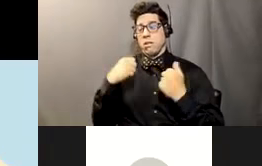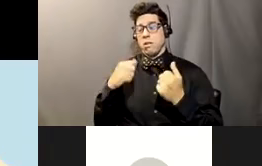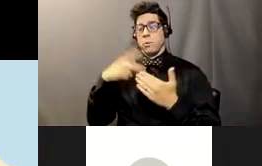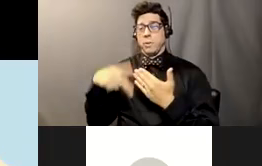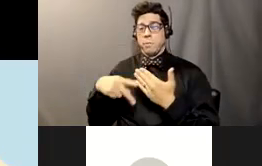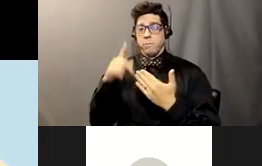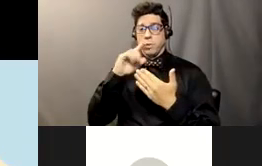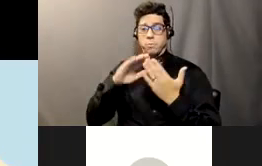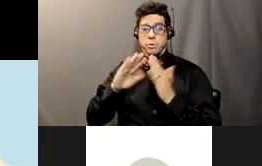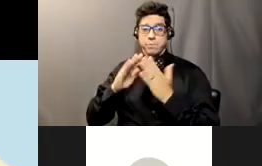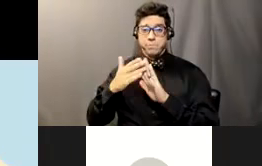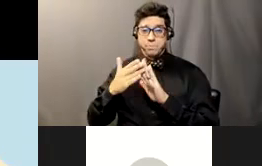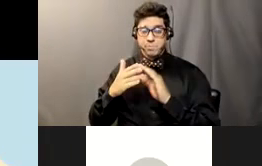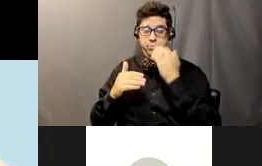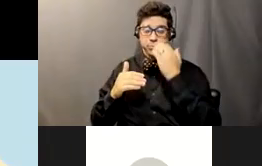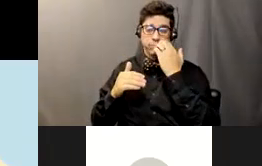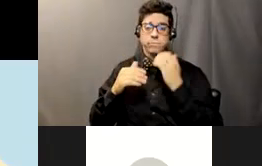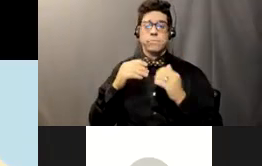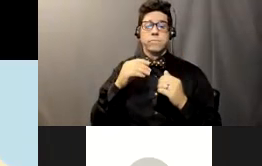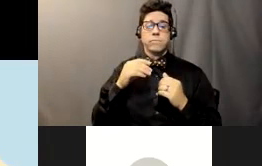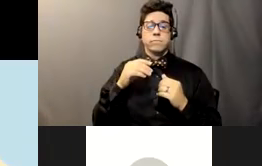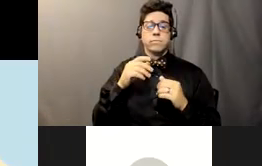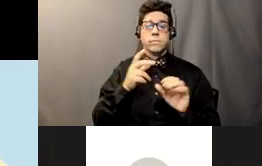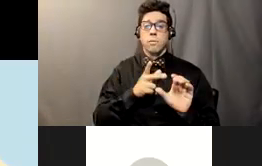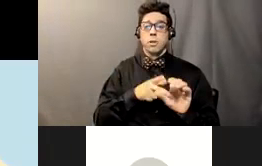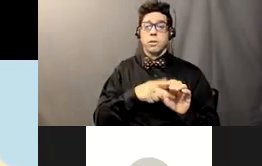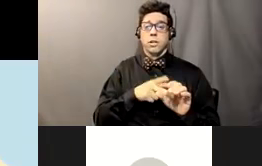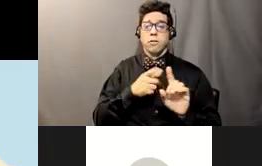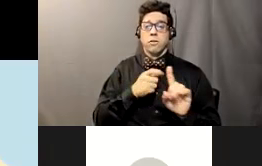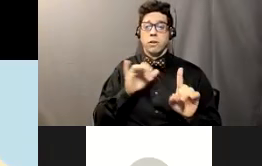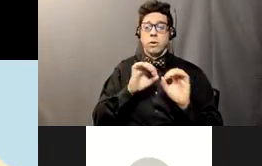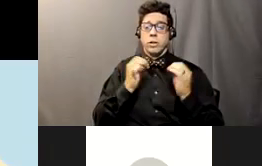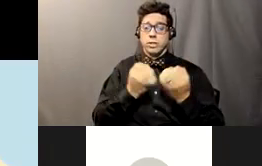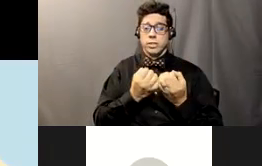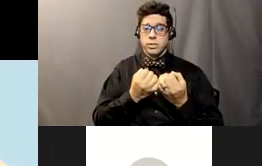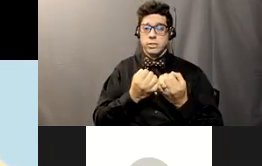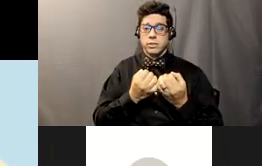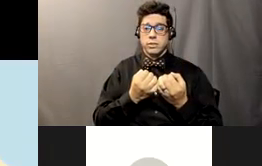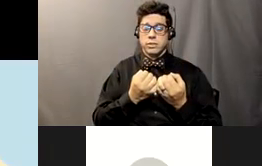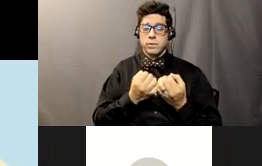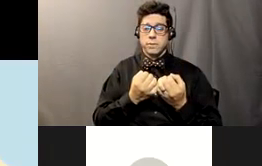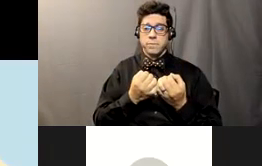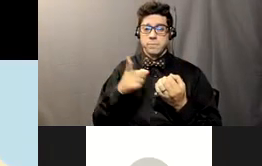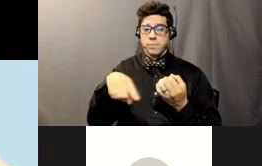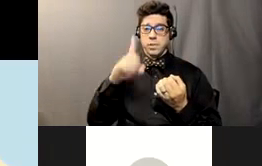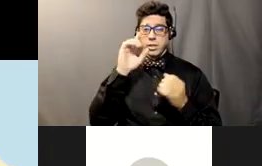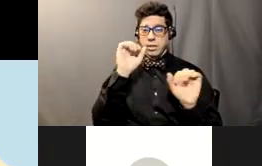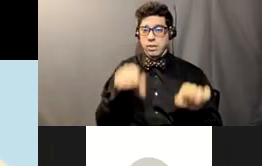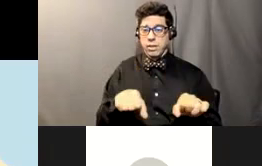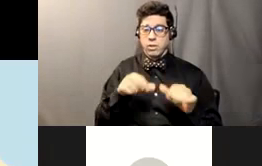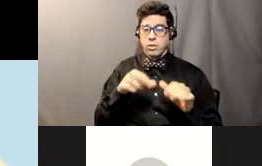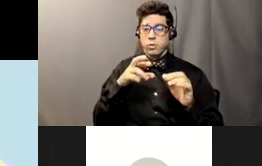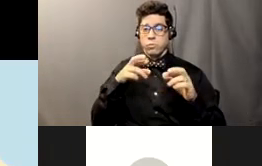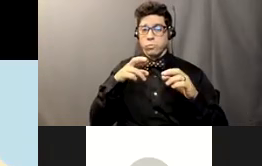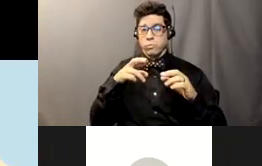and we had participants from their organizations to record videos for